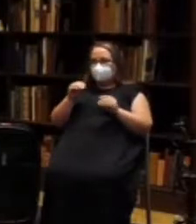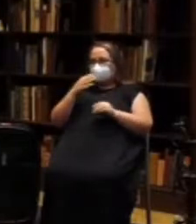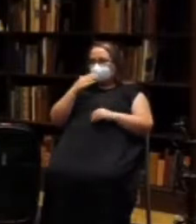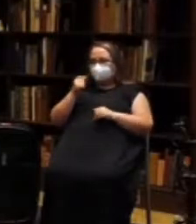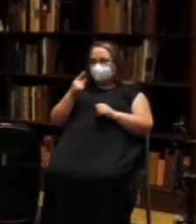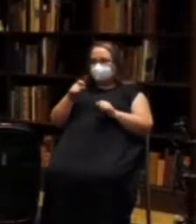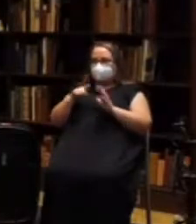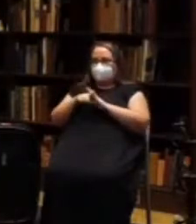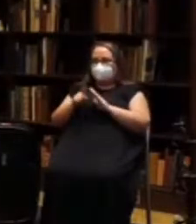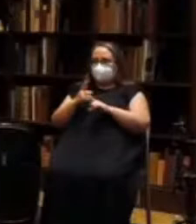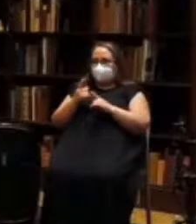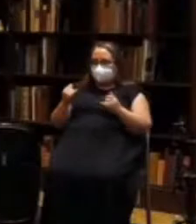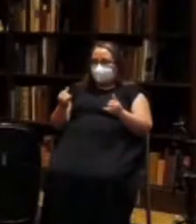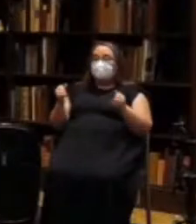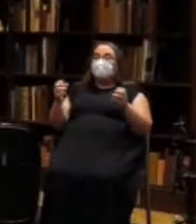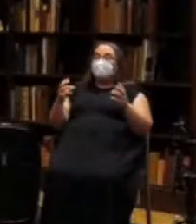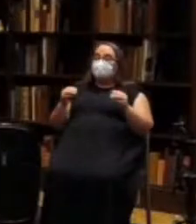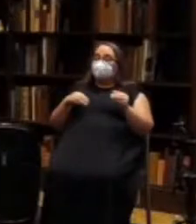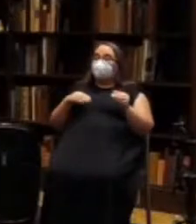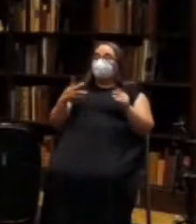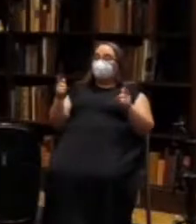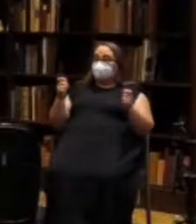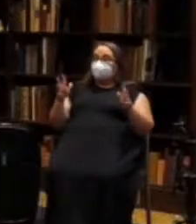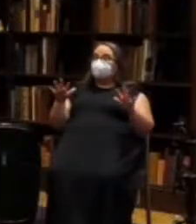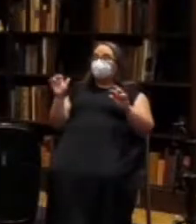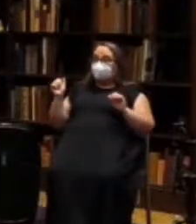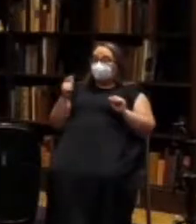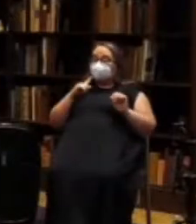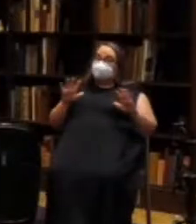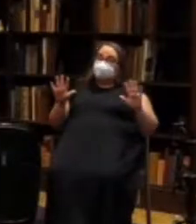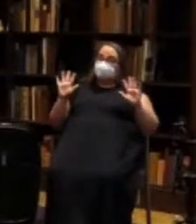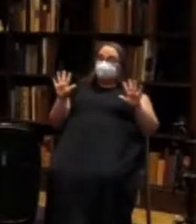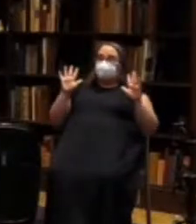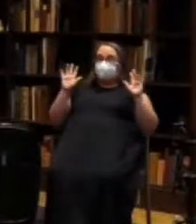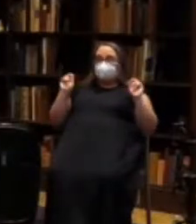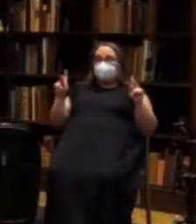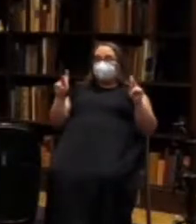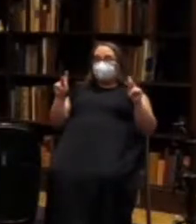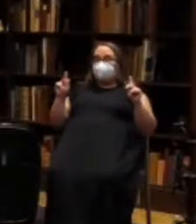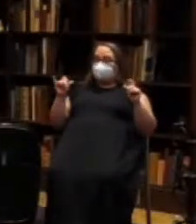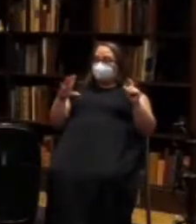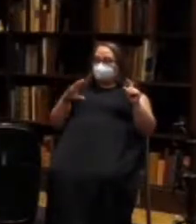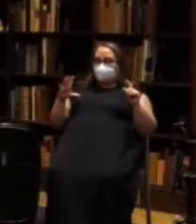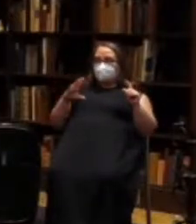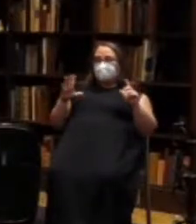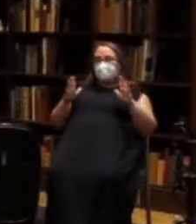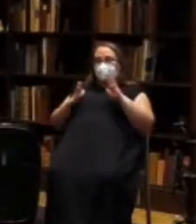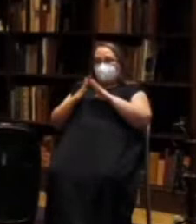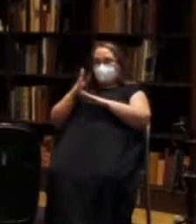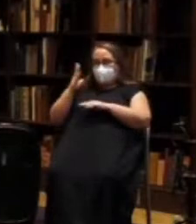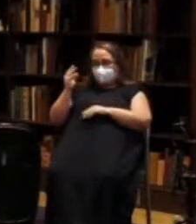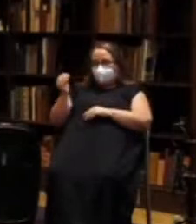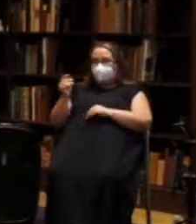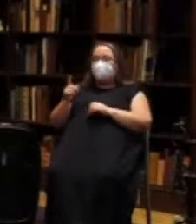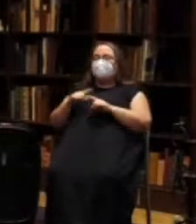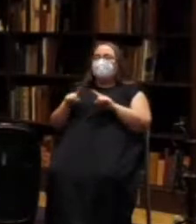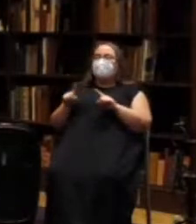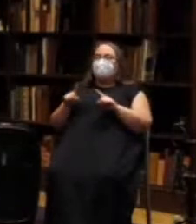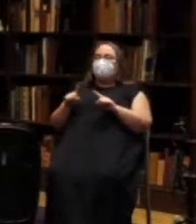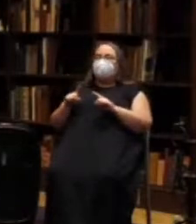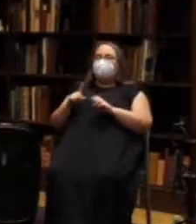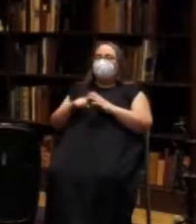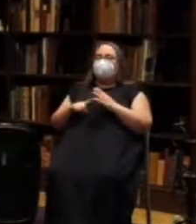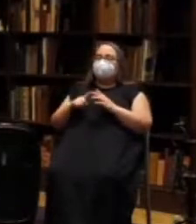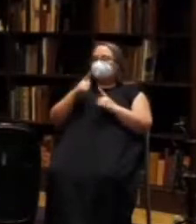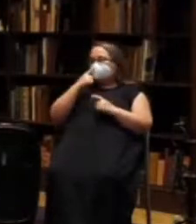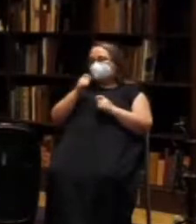kill them right now, right? So the white managers leave. They're like, okay, that's fine. We're out, right? But what's really